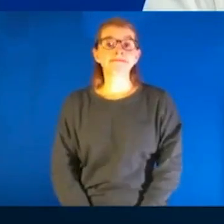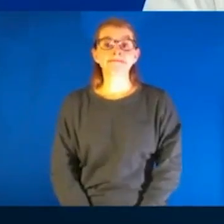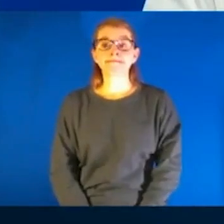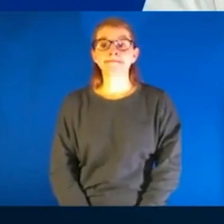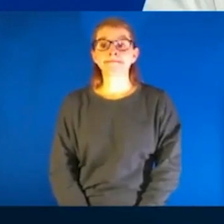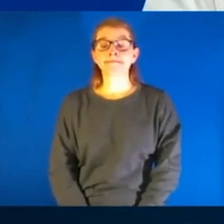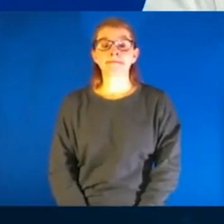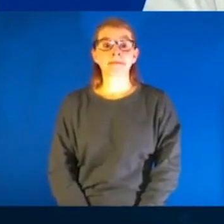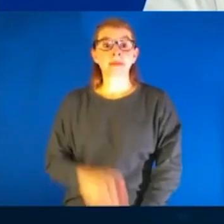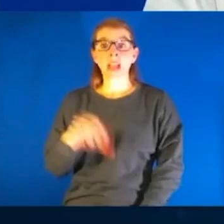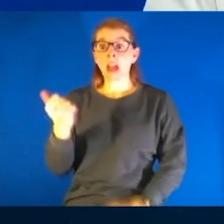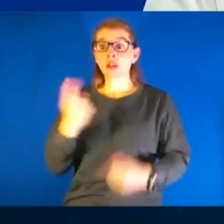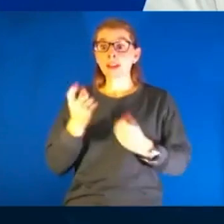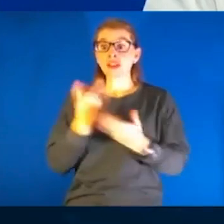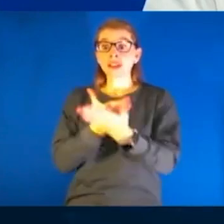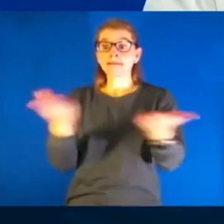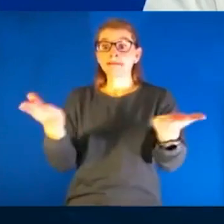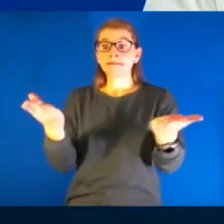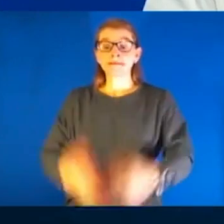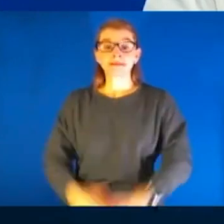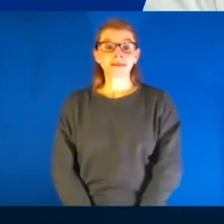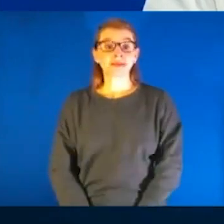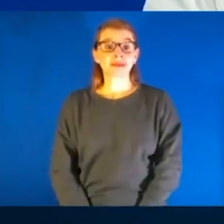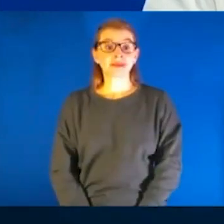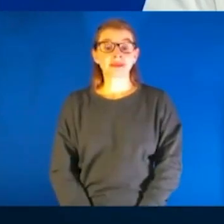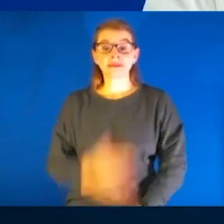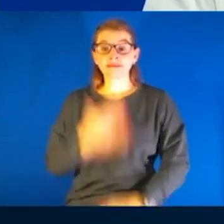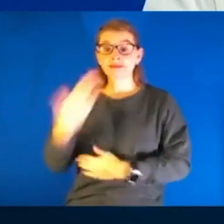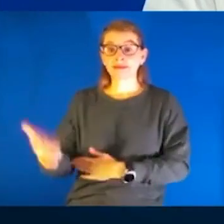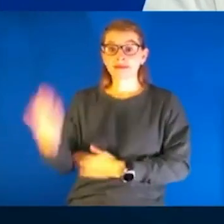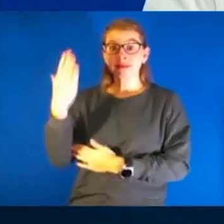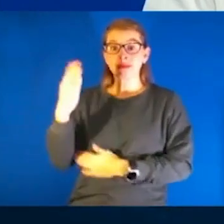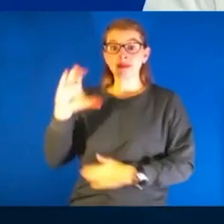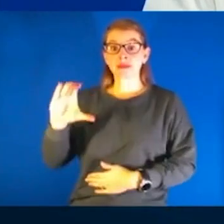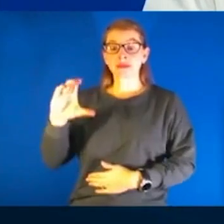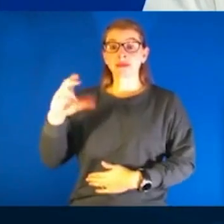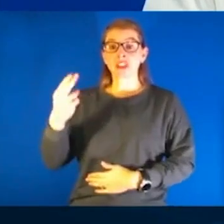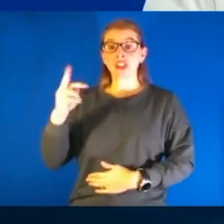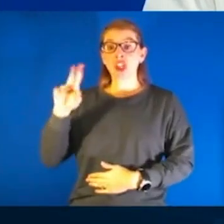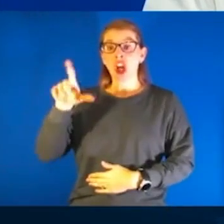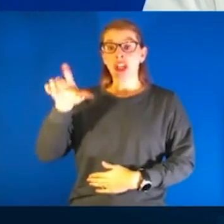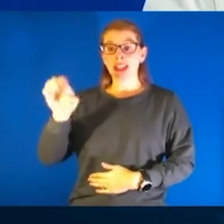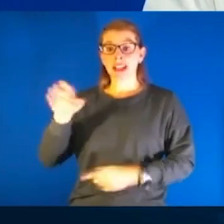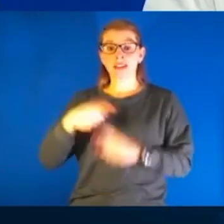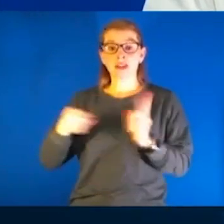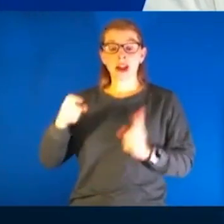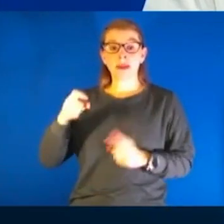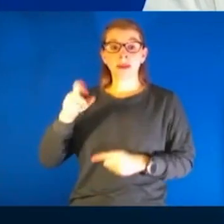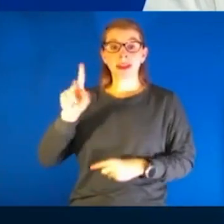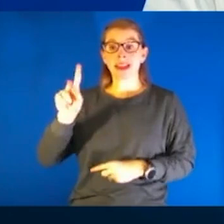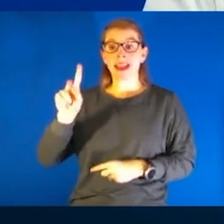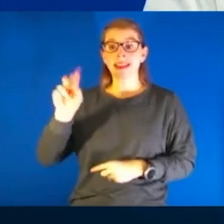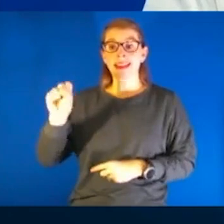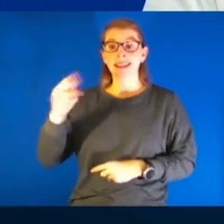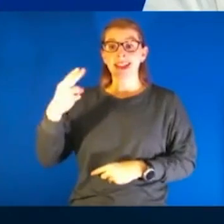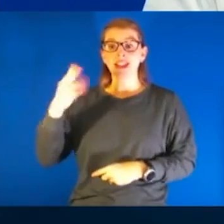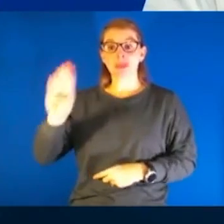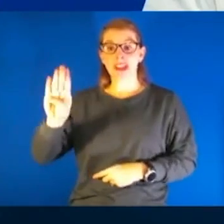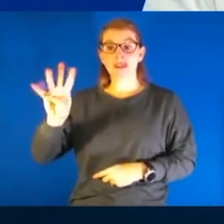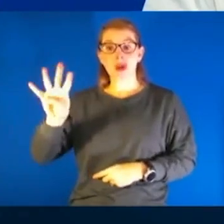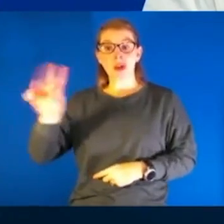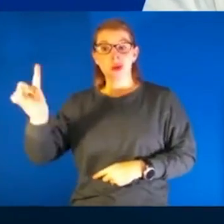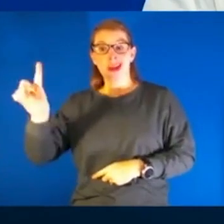Other questions? Good morning, guys. This is Charlie from KSHB 41. Appreciate your time. Hey,